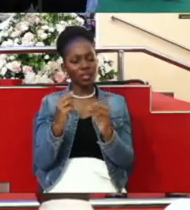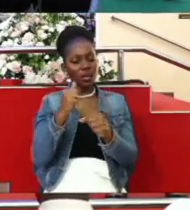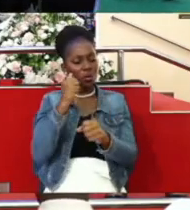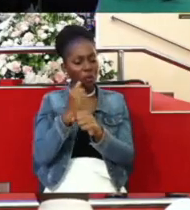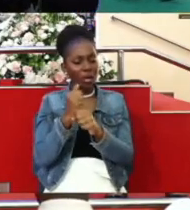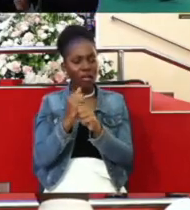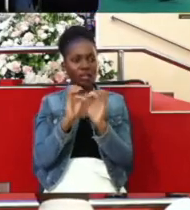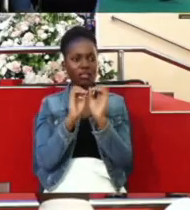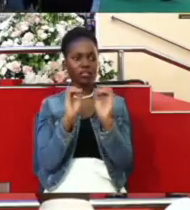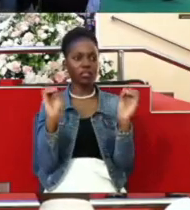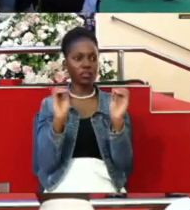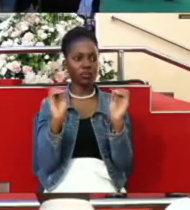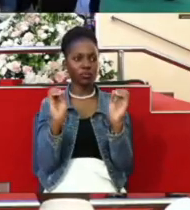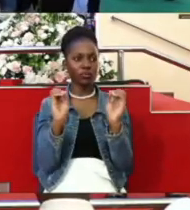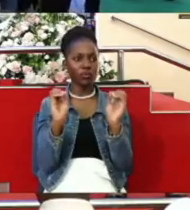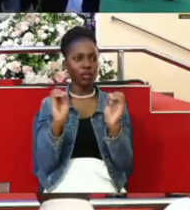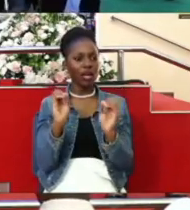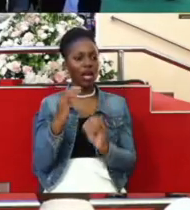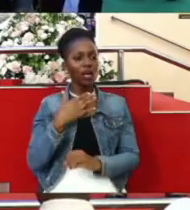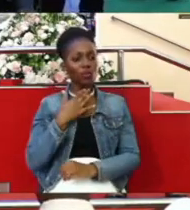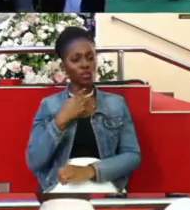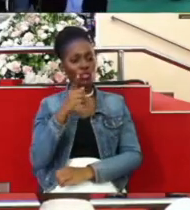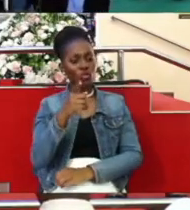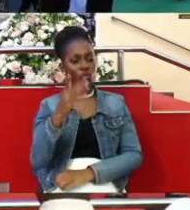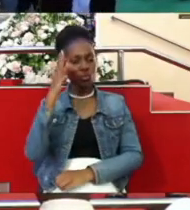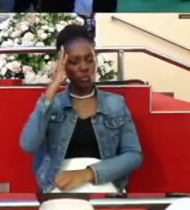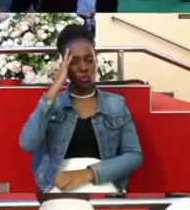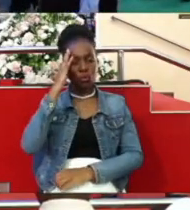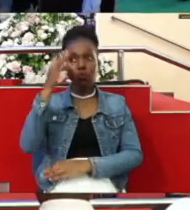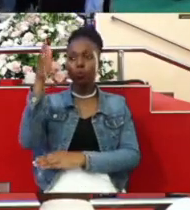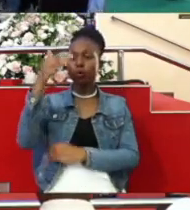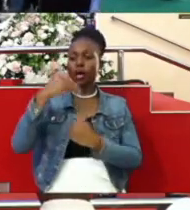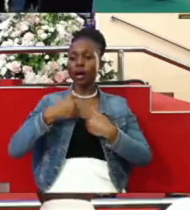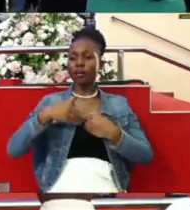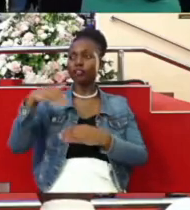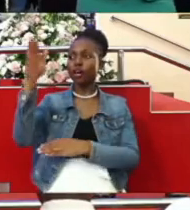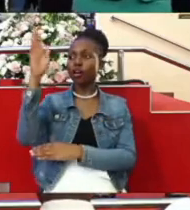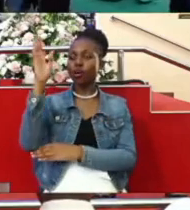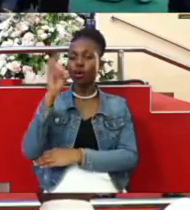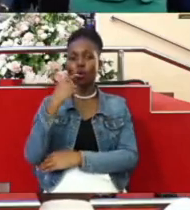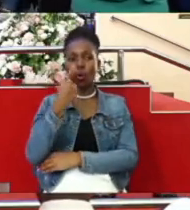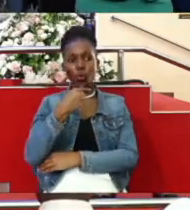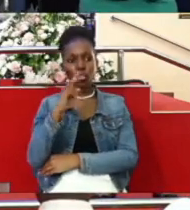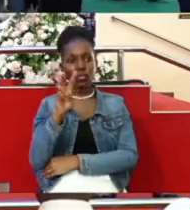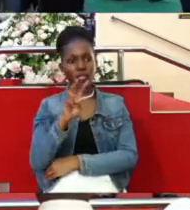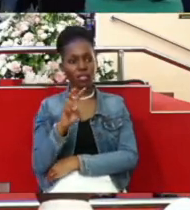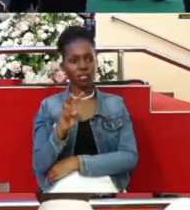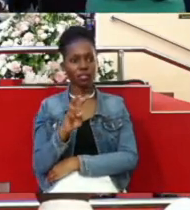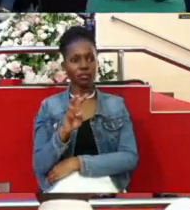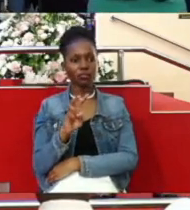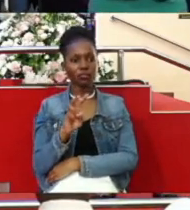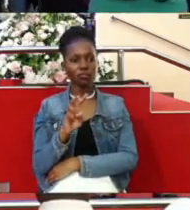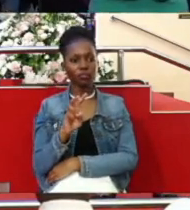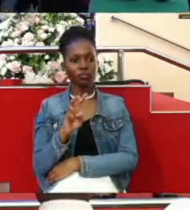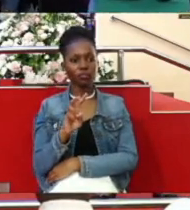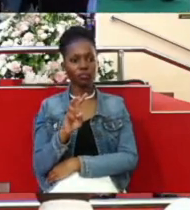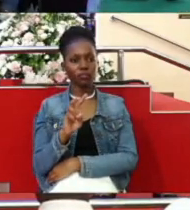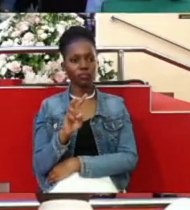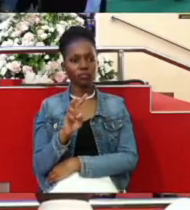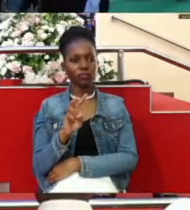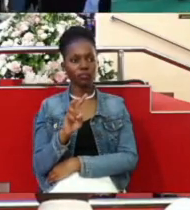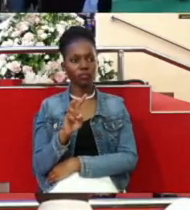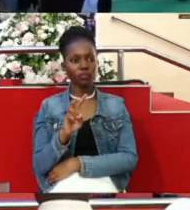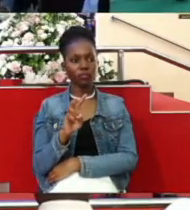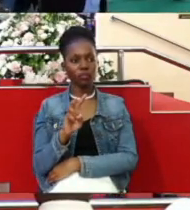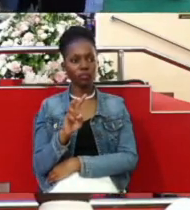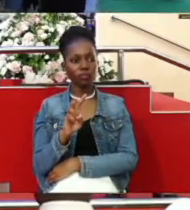there is a God that is seeing you this morning. Nataka kukujulisha kwamba kuna Mungu ambaye anakuona asubuhi ya leo. You even don't want to tell people the kind of a job that